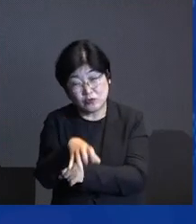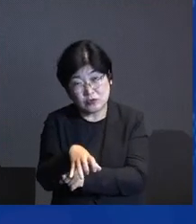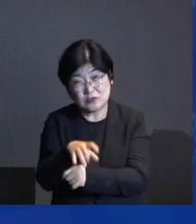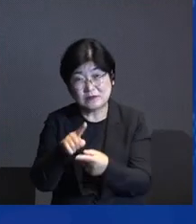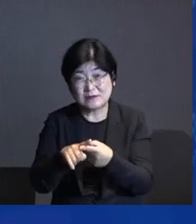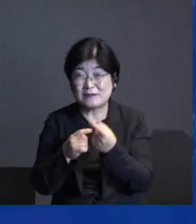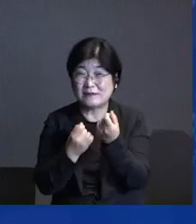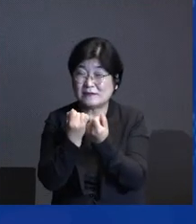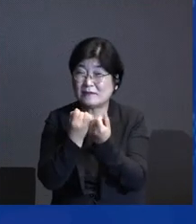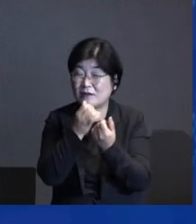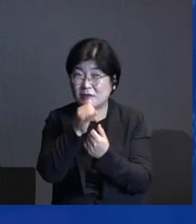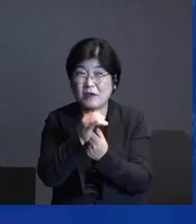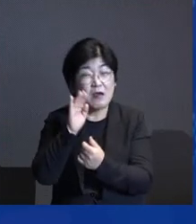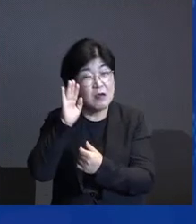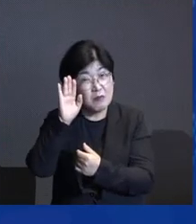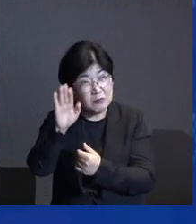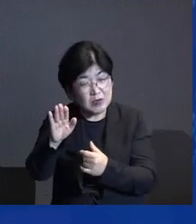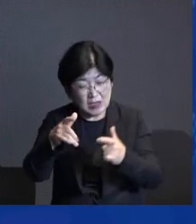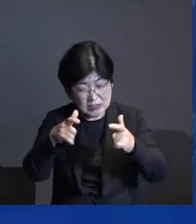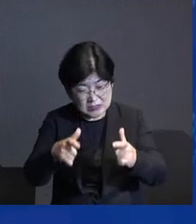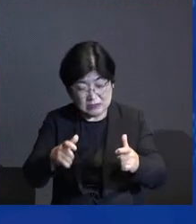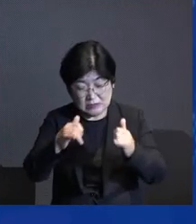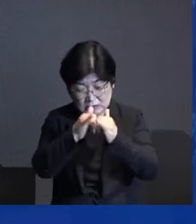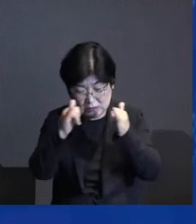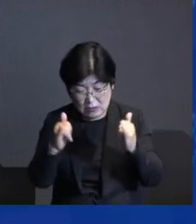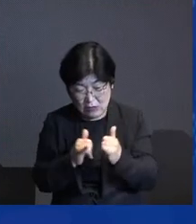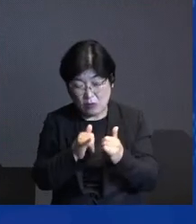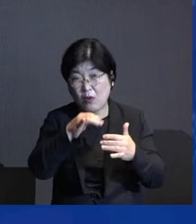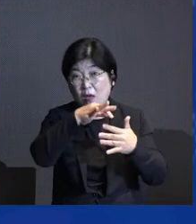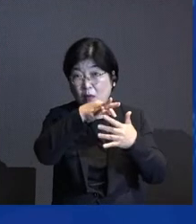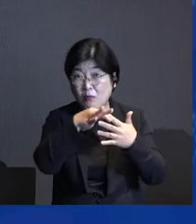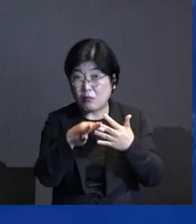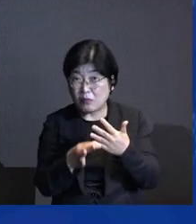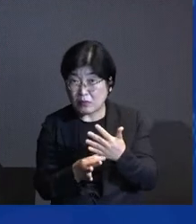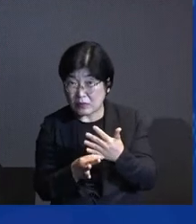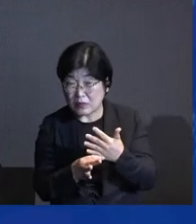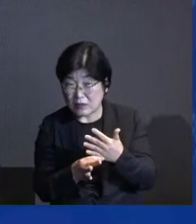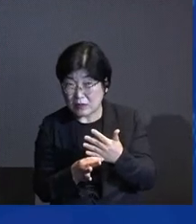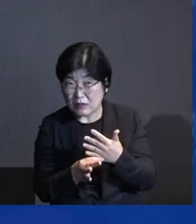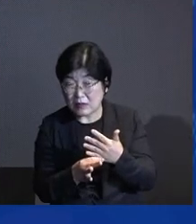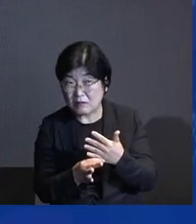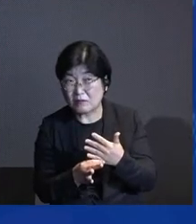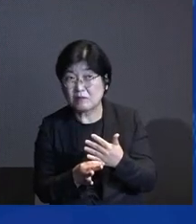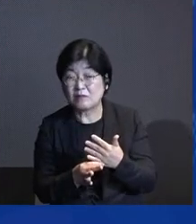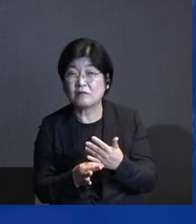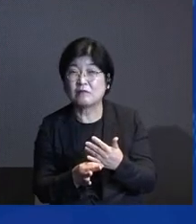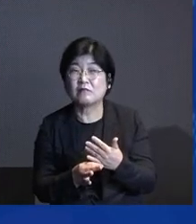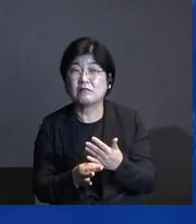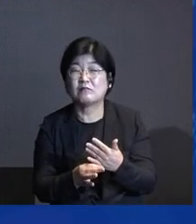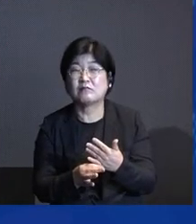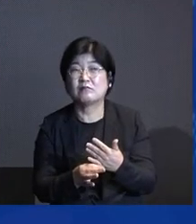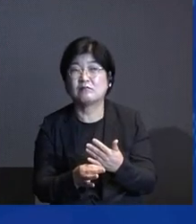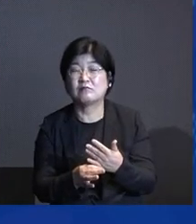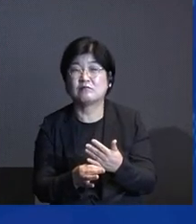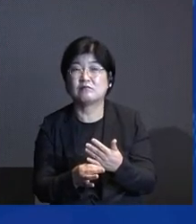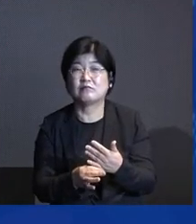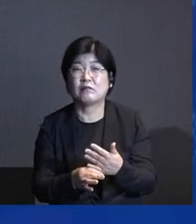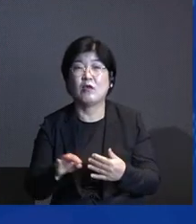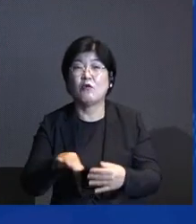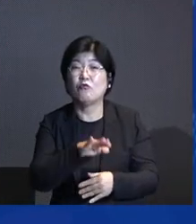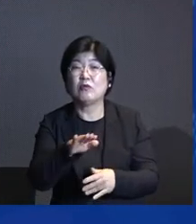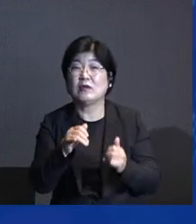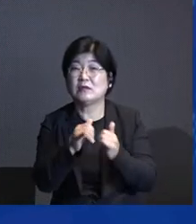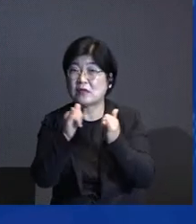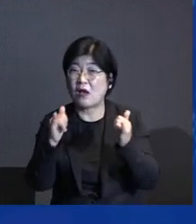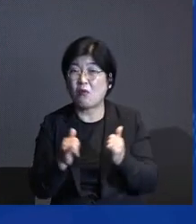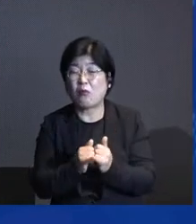work experience. It was found that there were many aging population in the community who did not have